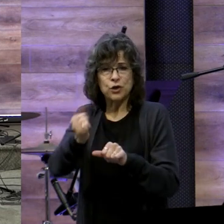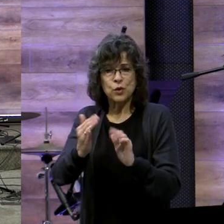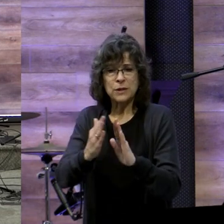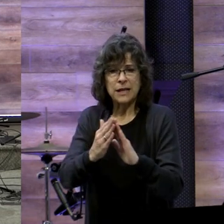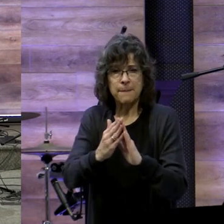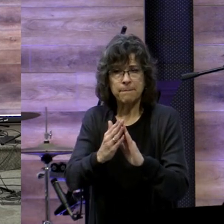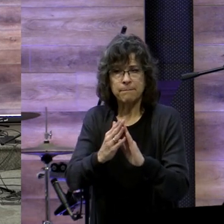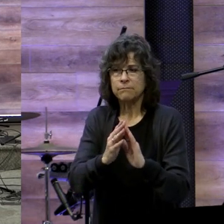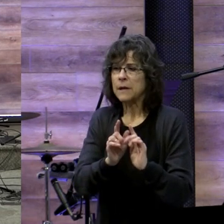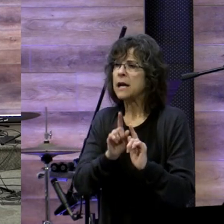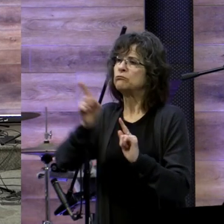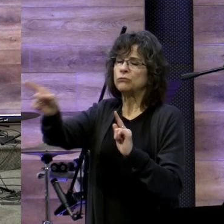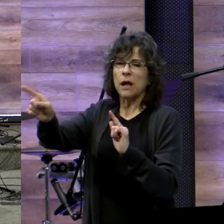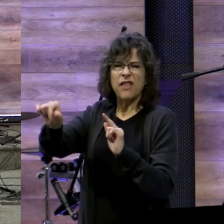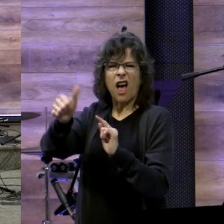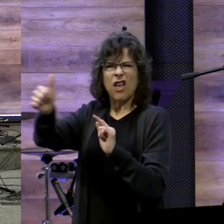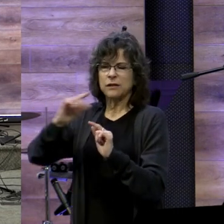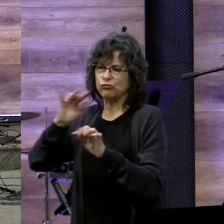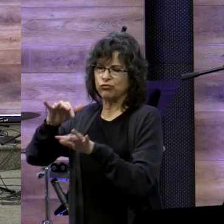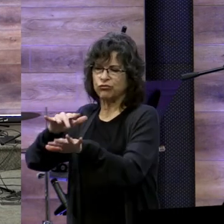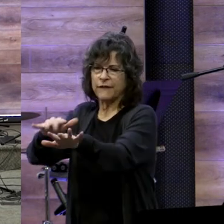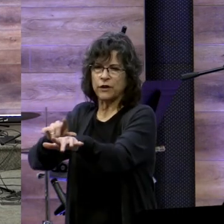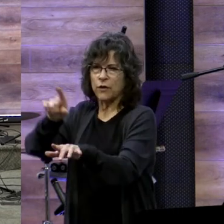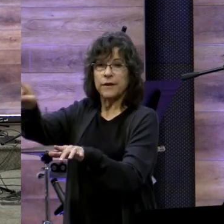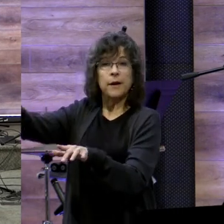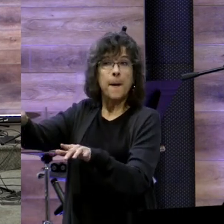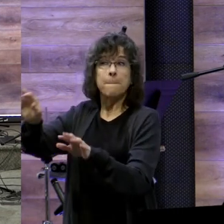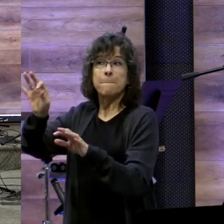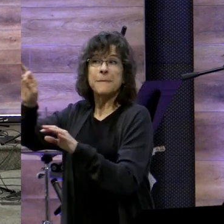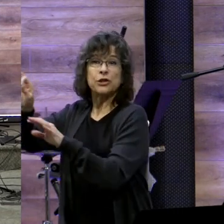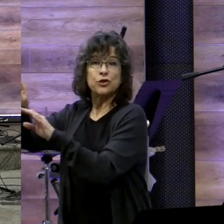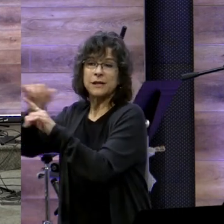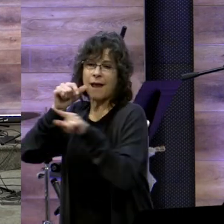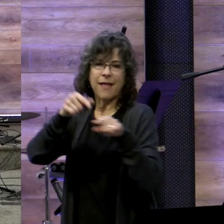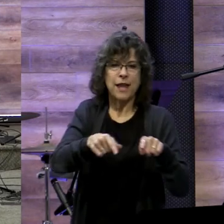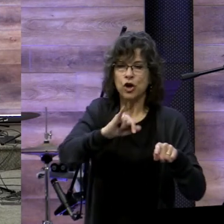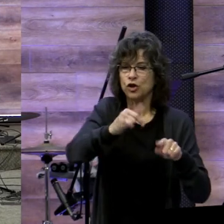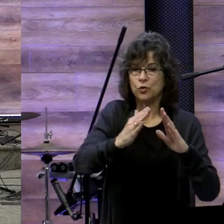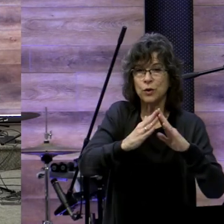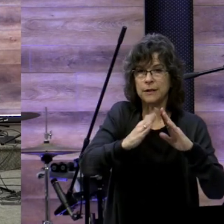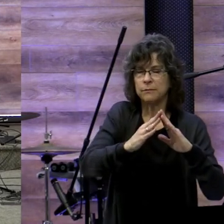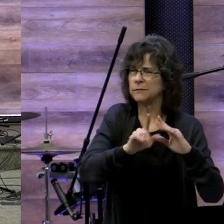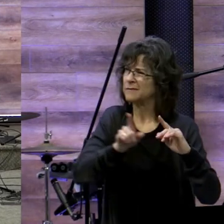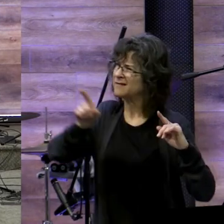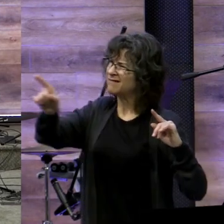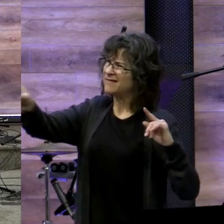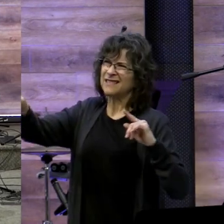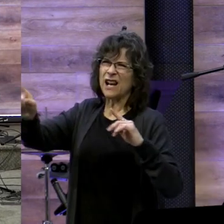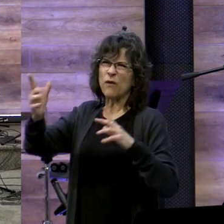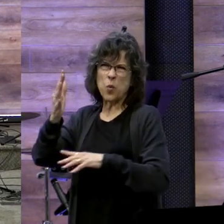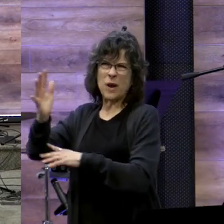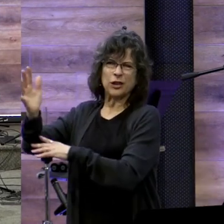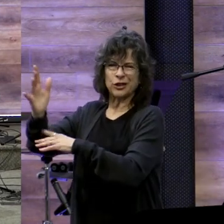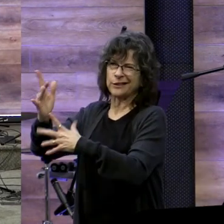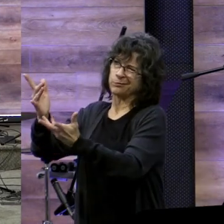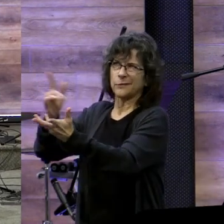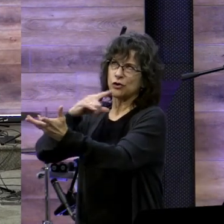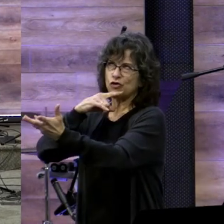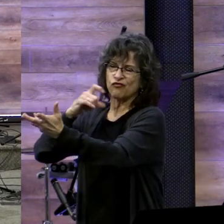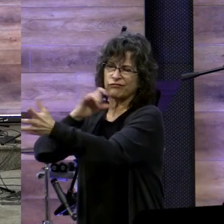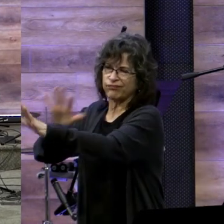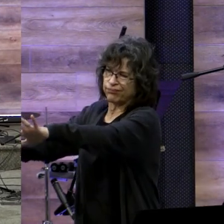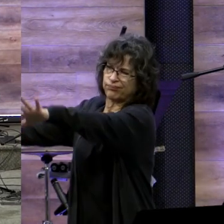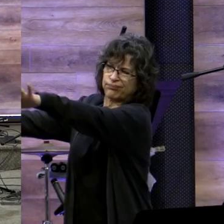of the Jordan River. He continued doing ministry, not in the epicenter of Jerusalem, but in this wilderness, desolate place, which is